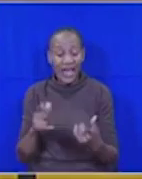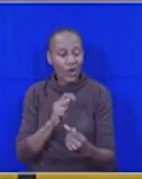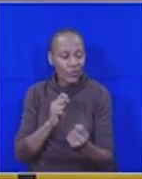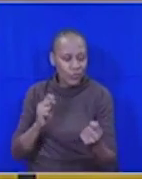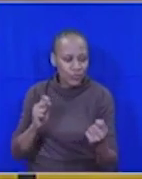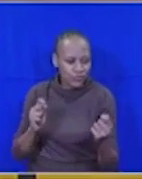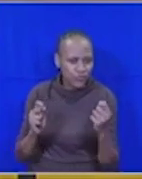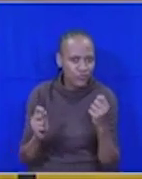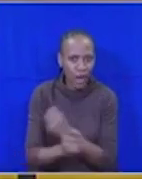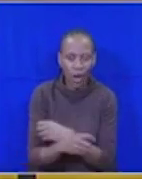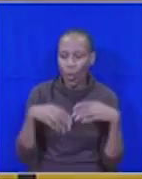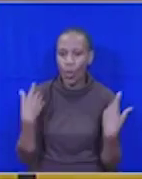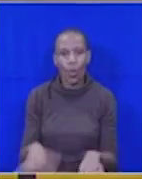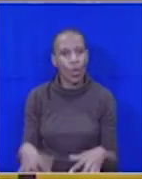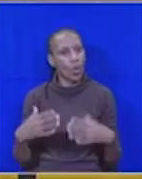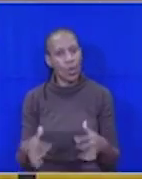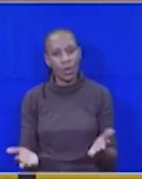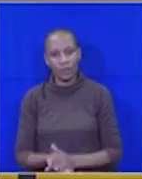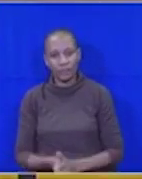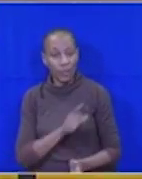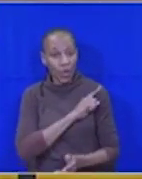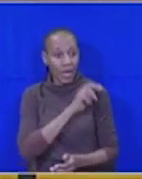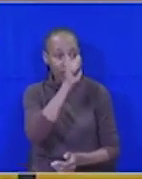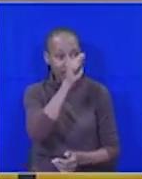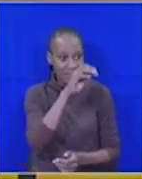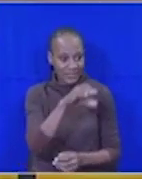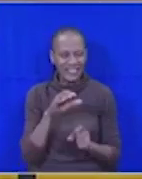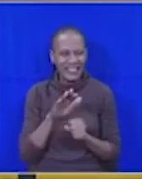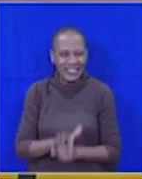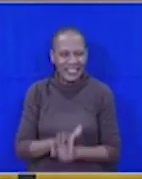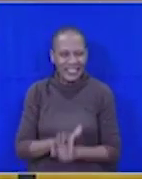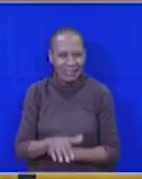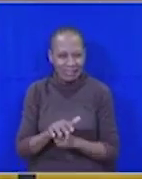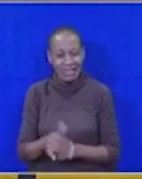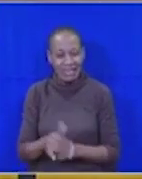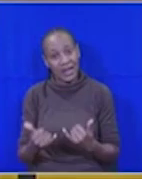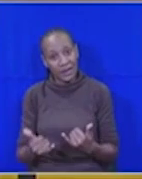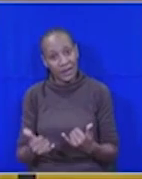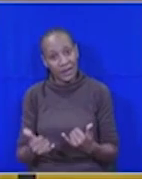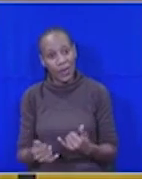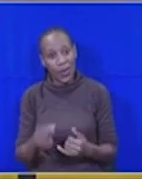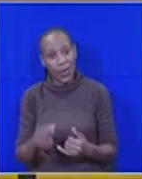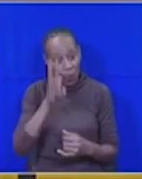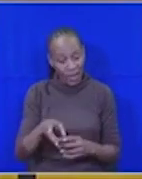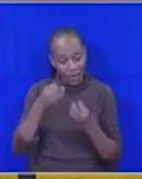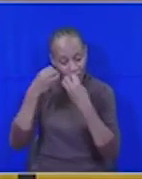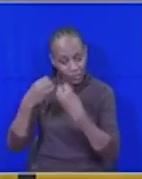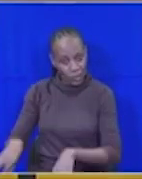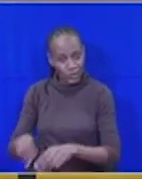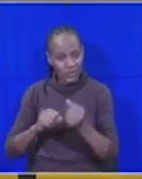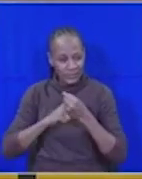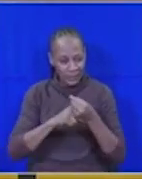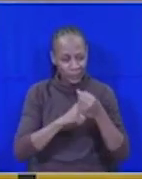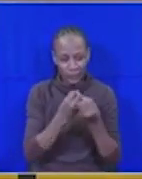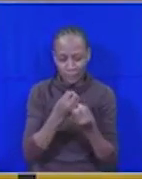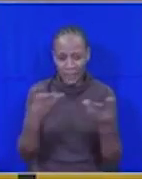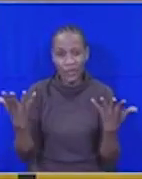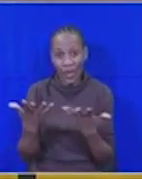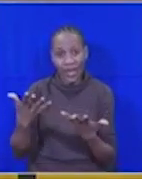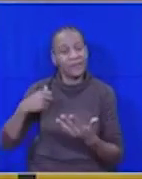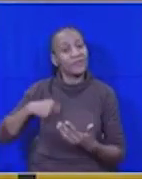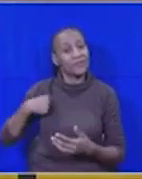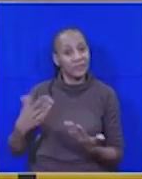backslidden. Because the ANC is under pressure at the polls and stands to lose support in a number of major municipalities,